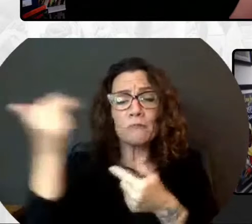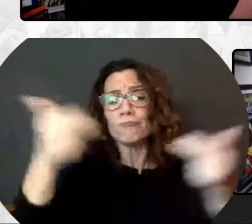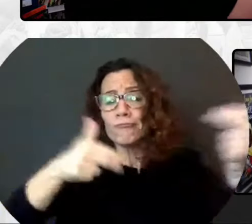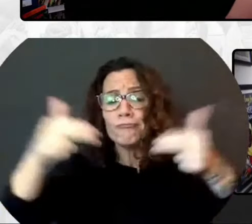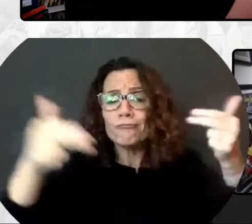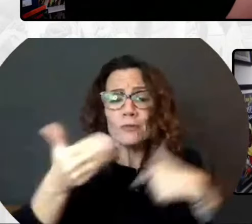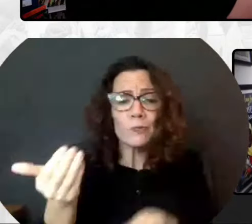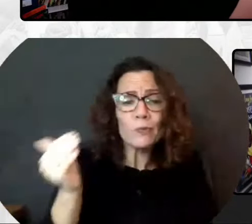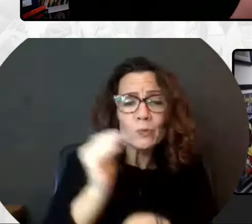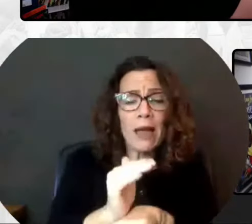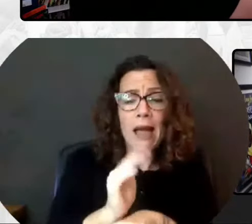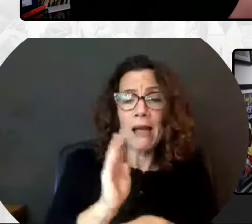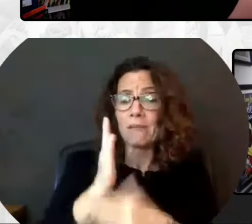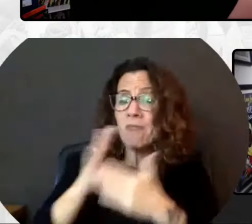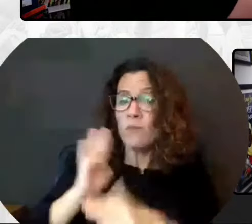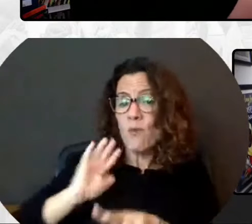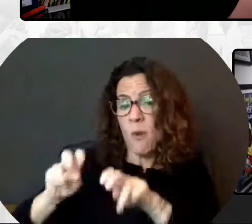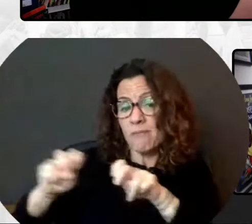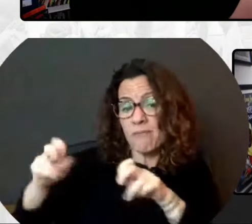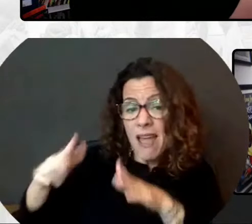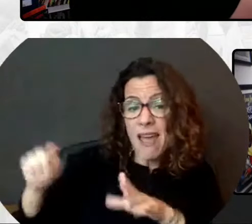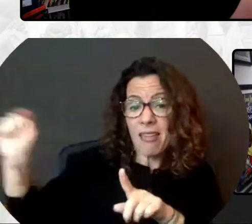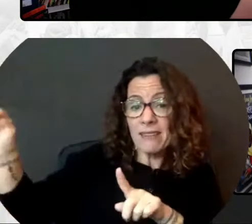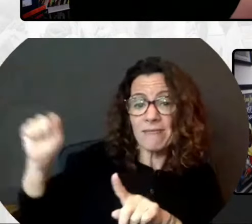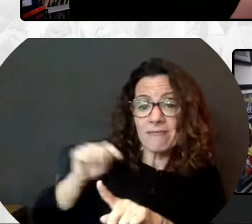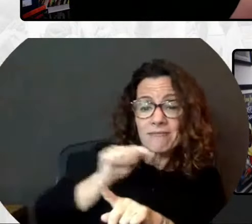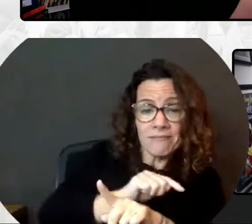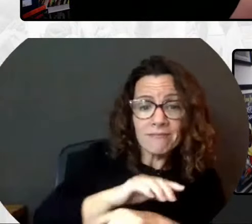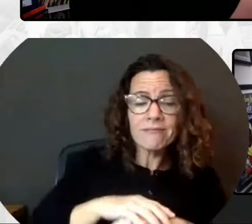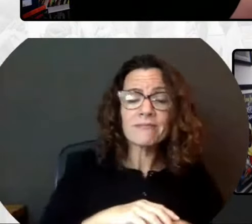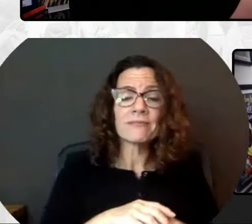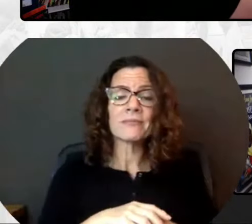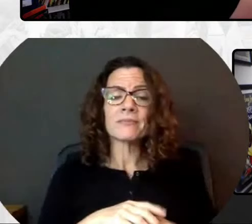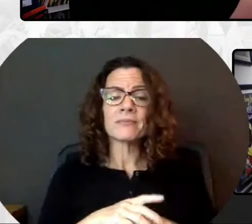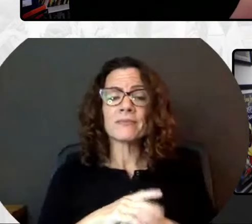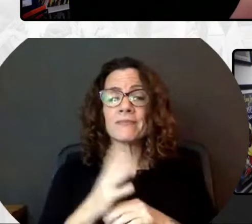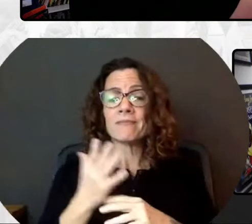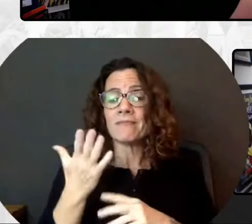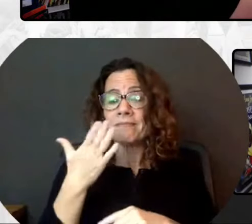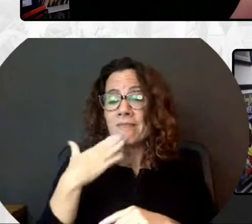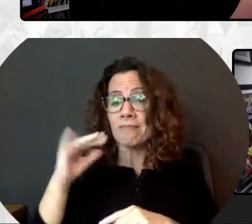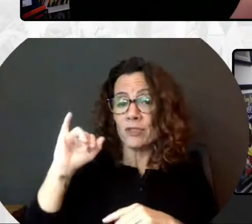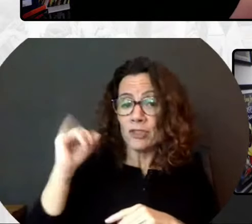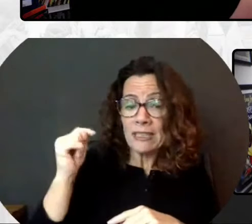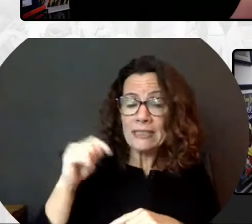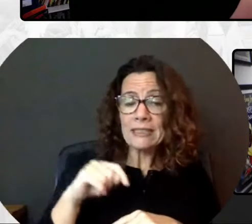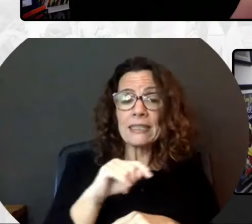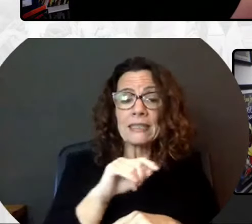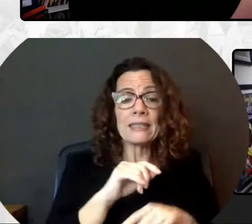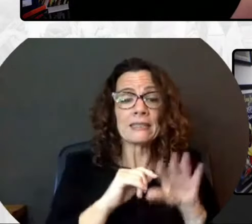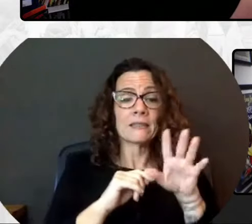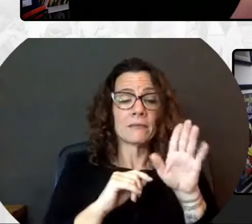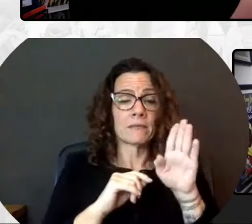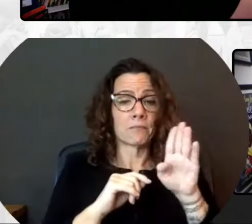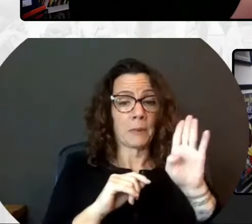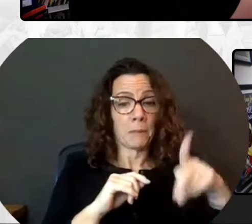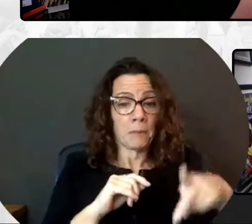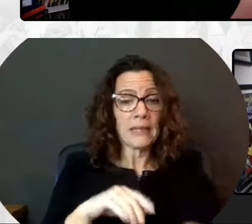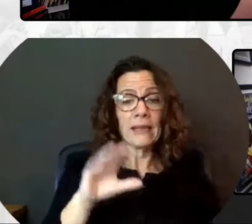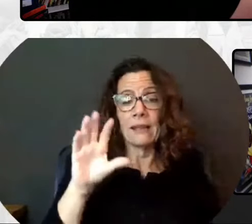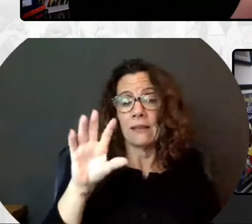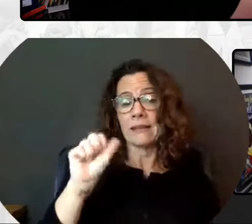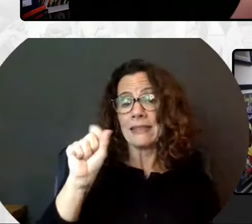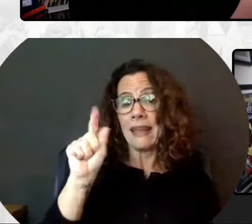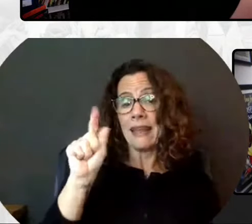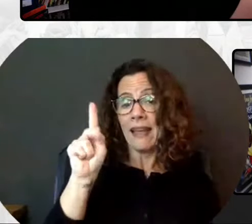Sophia, Waylon, Bryant, Lawrence, BP, and JT. To Haymarket, our captioner, and the interpretation team with